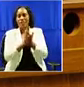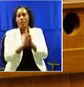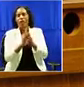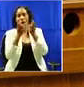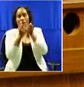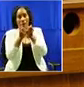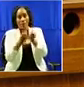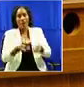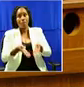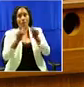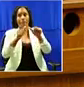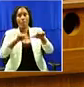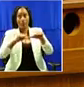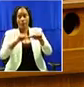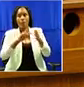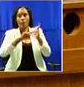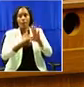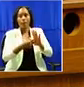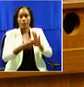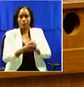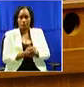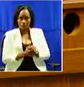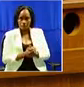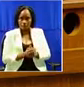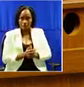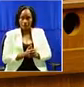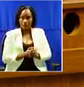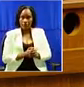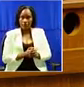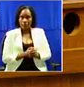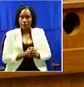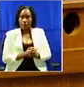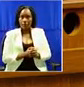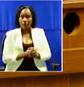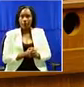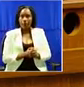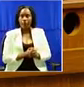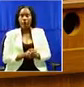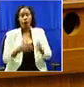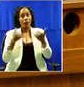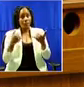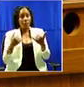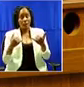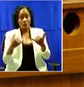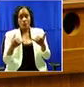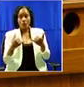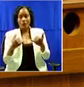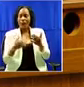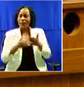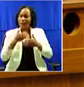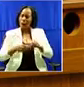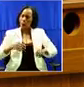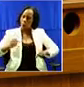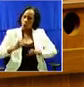In the aftermath of a fire, fellow South Africans, green shoots begin to emerge.